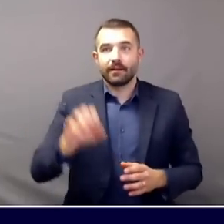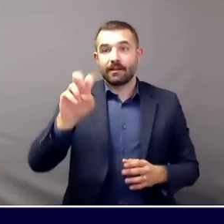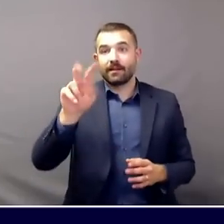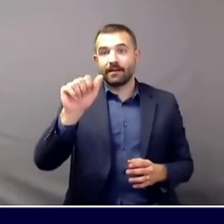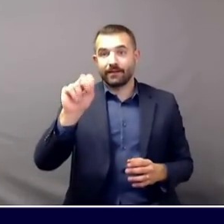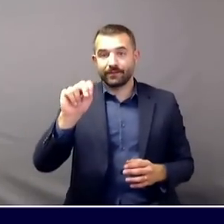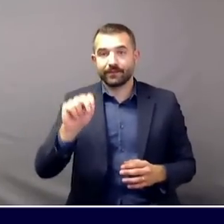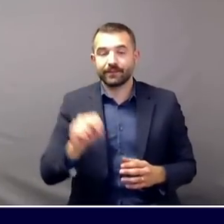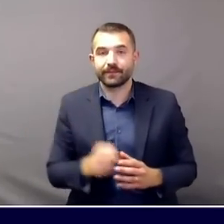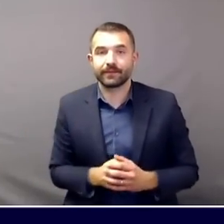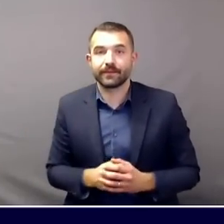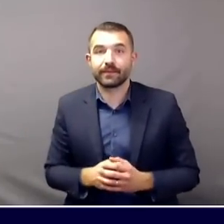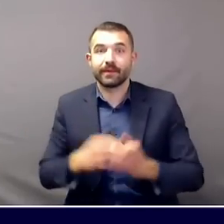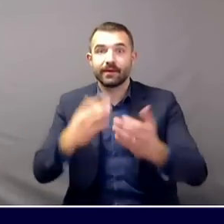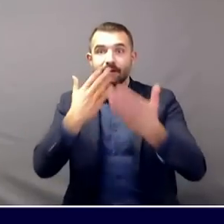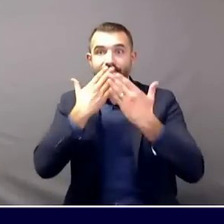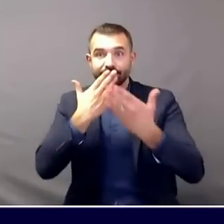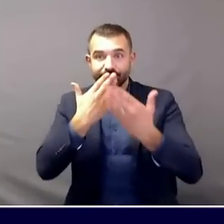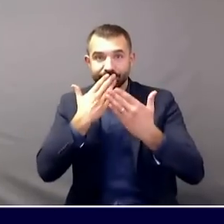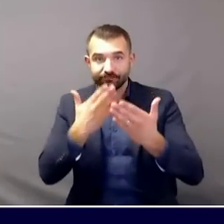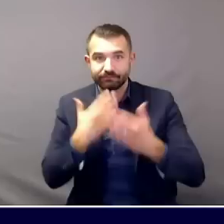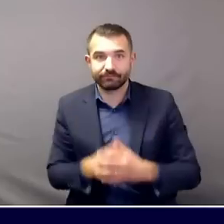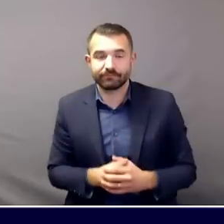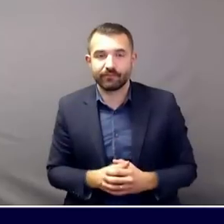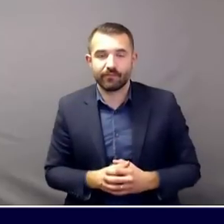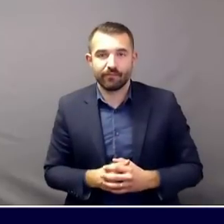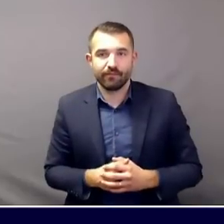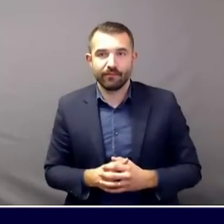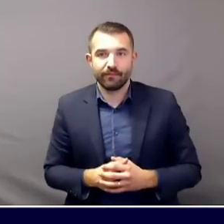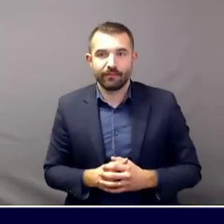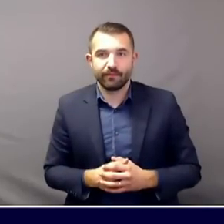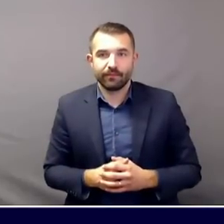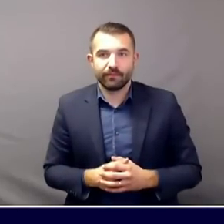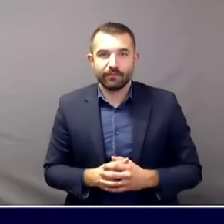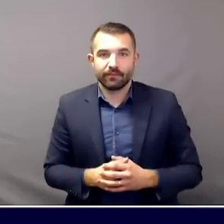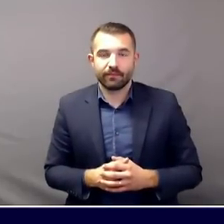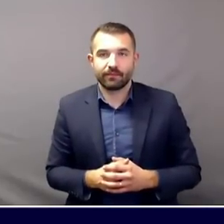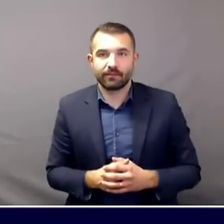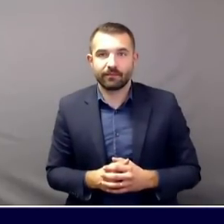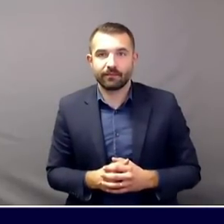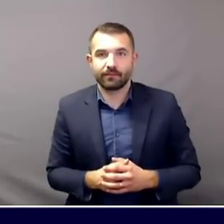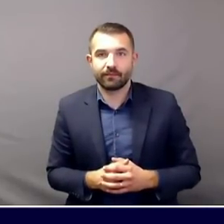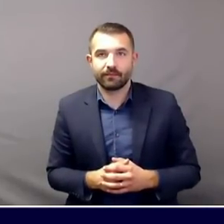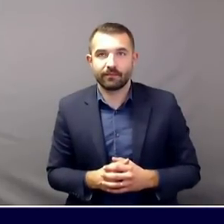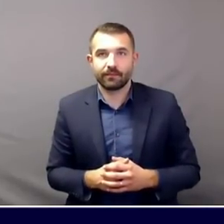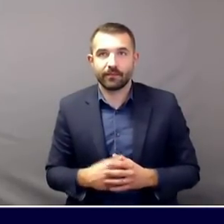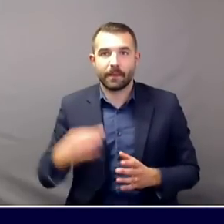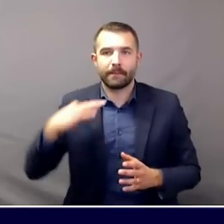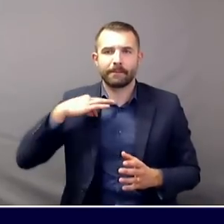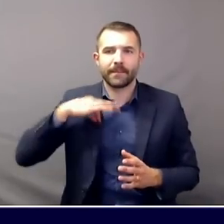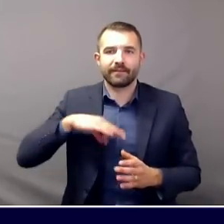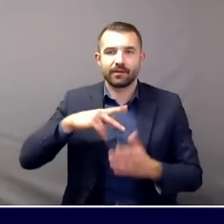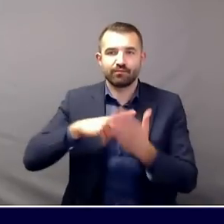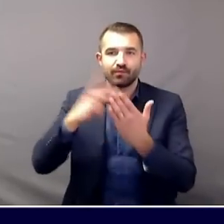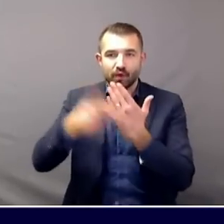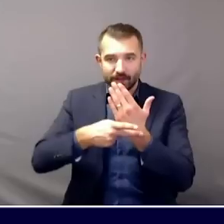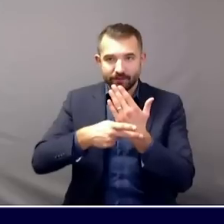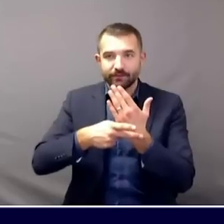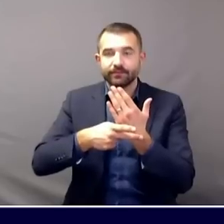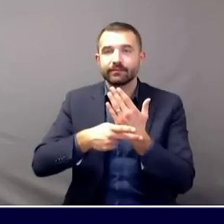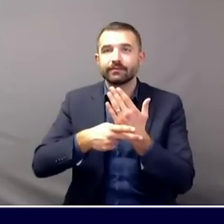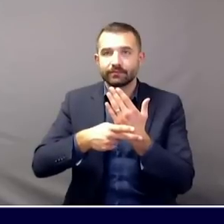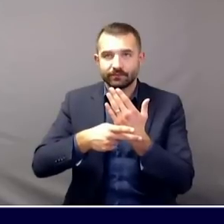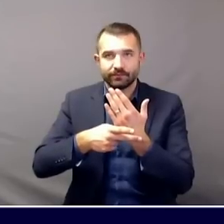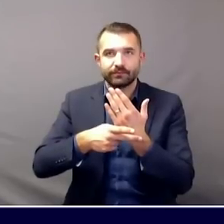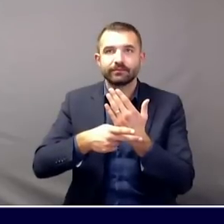Shah, thank you. So I wanted to follow up on the conversation about benefit programs. And Governor Mills, you mentioned that Congress needs to act